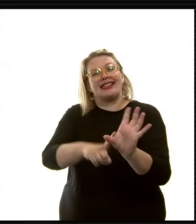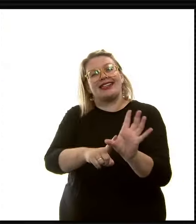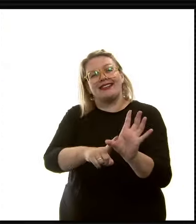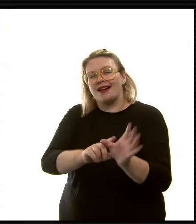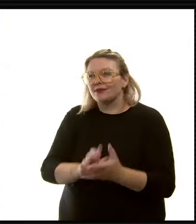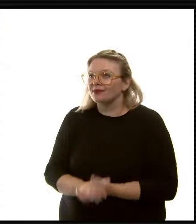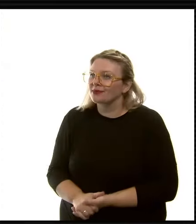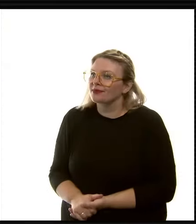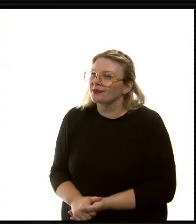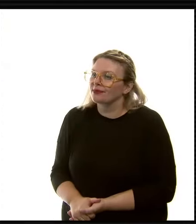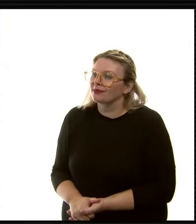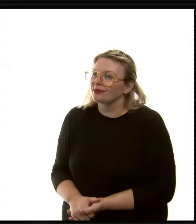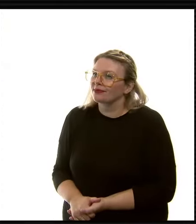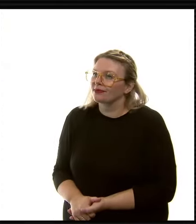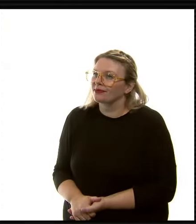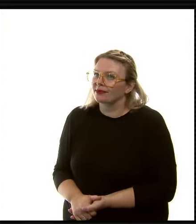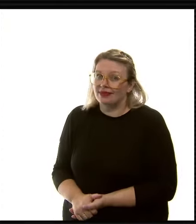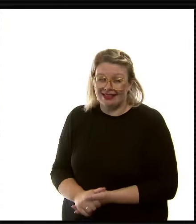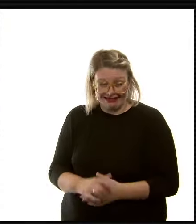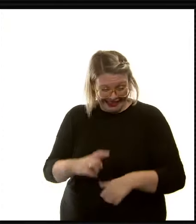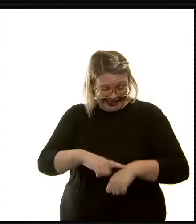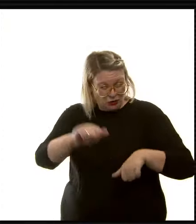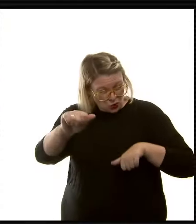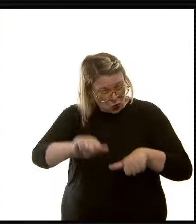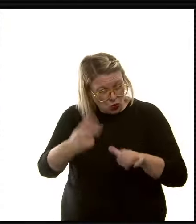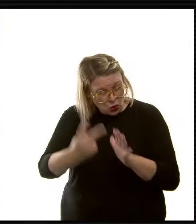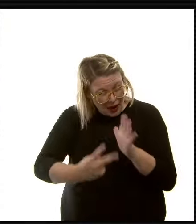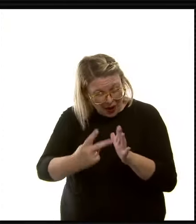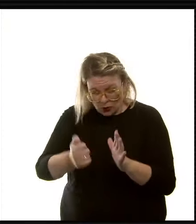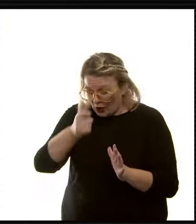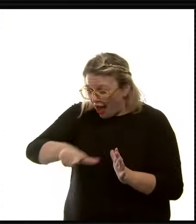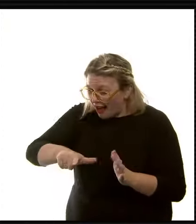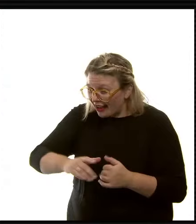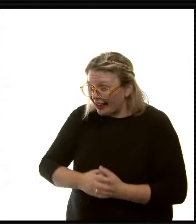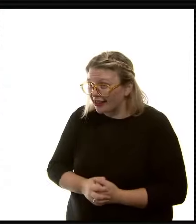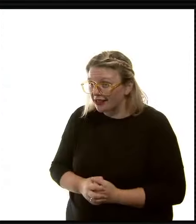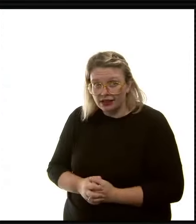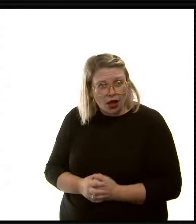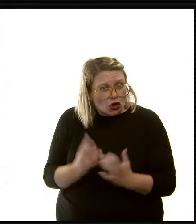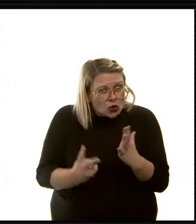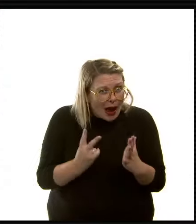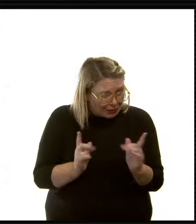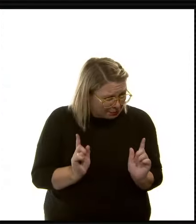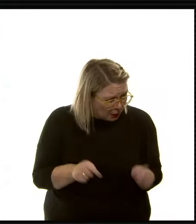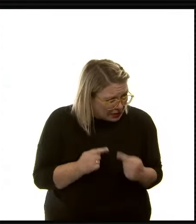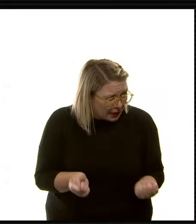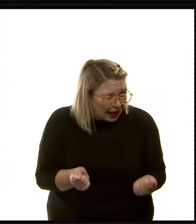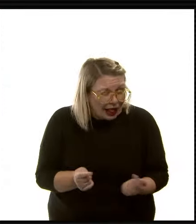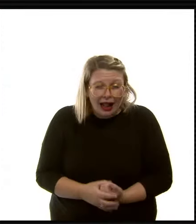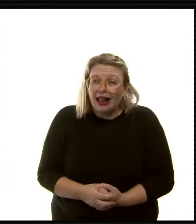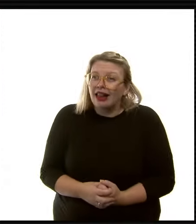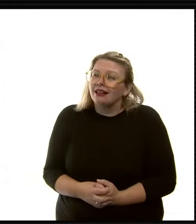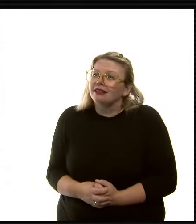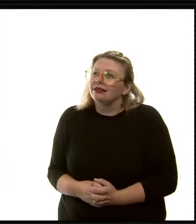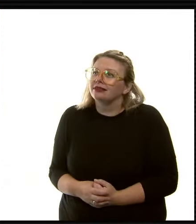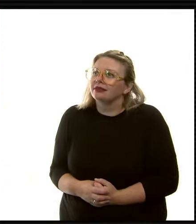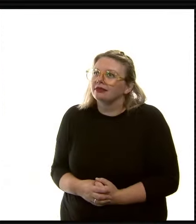Whew. That's not long. Good luck. There's never gonna be enough time to...